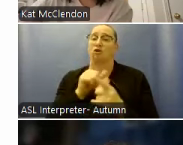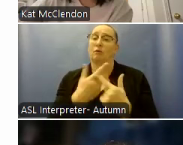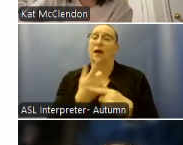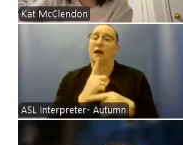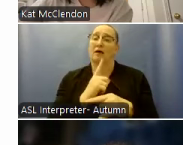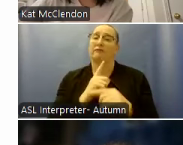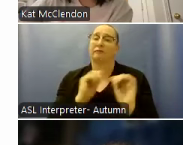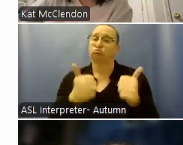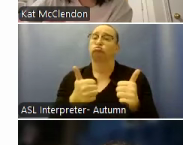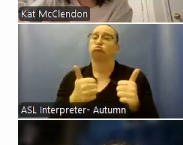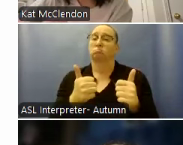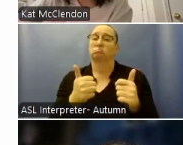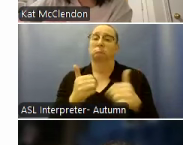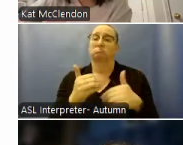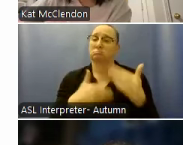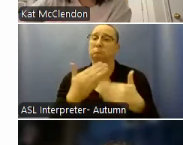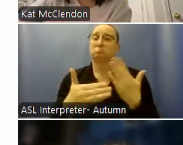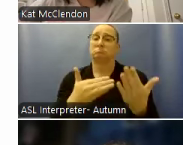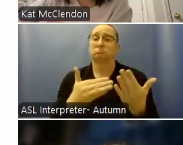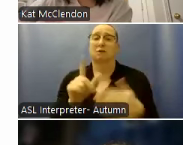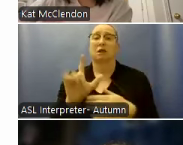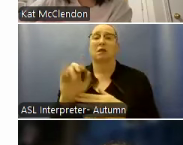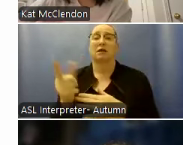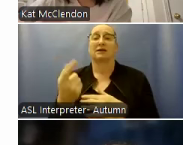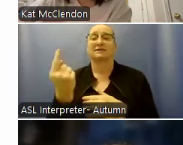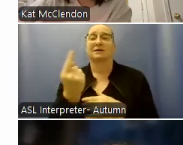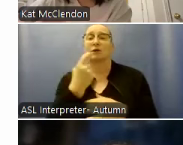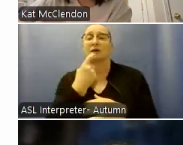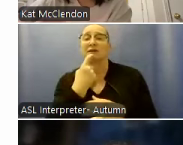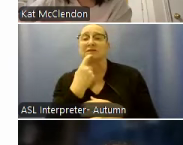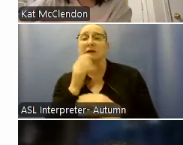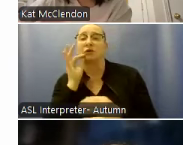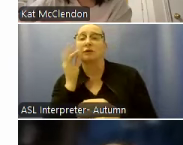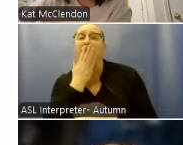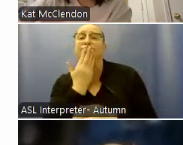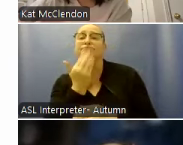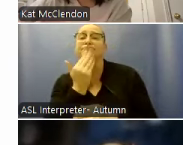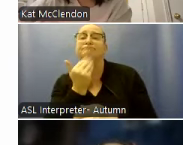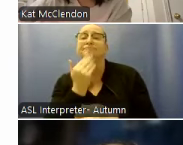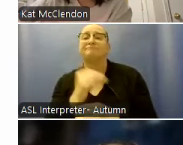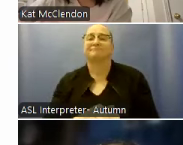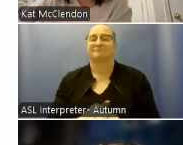but really want to know. Ling, somebody said your cat is adorable.